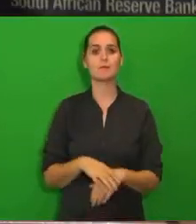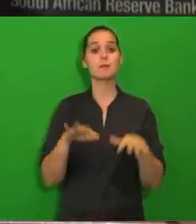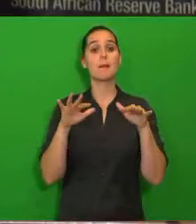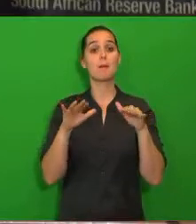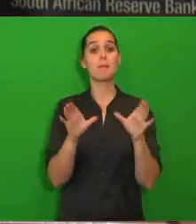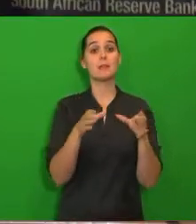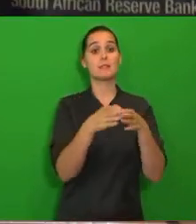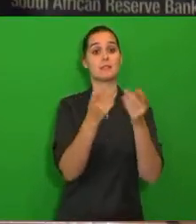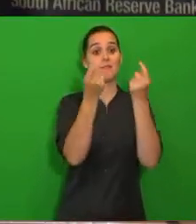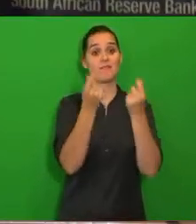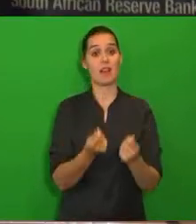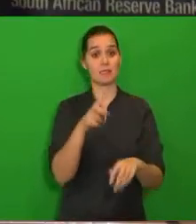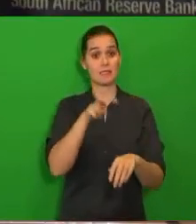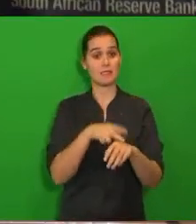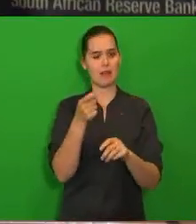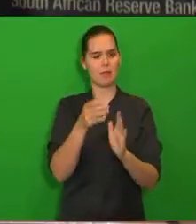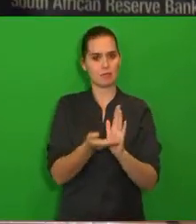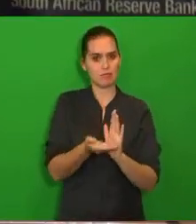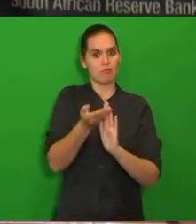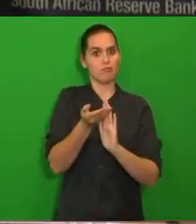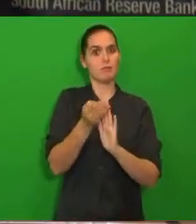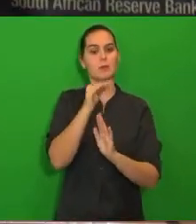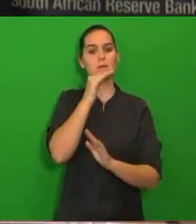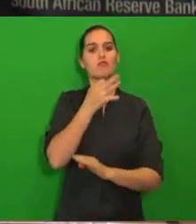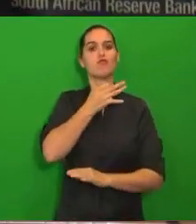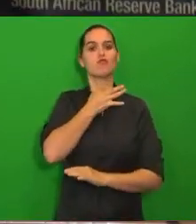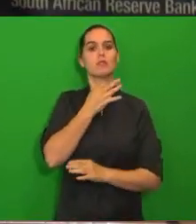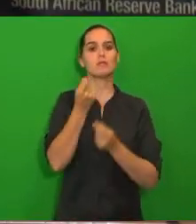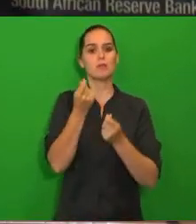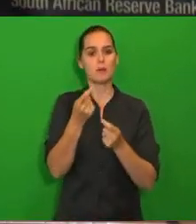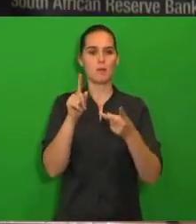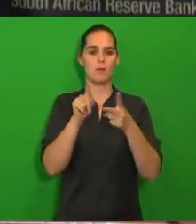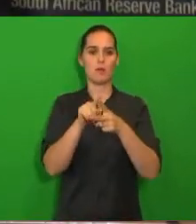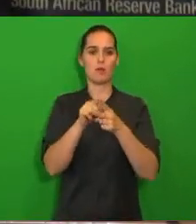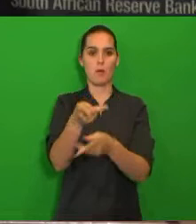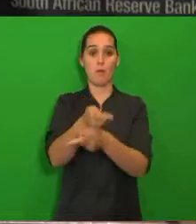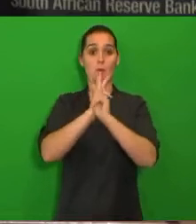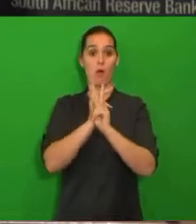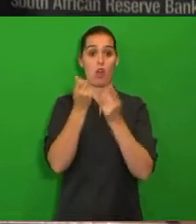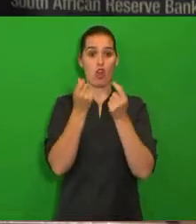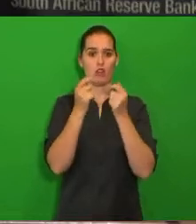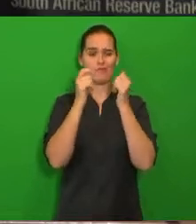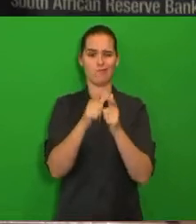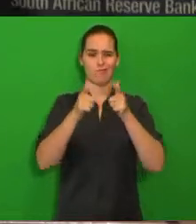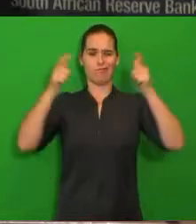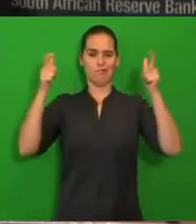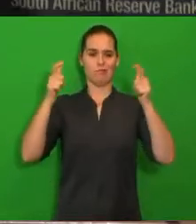risen, increasing risk premiums and pushing borrowing costs for the broader economy